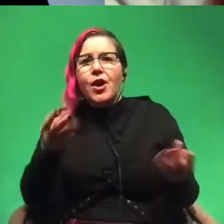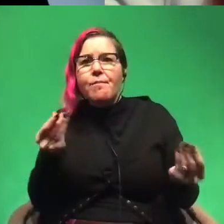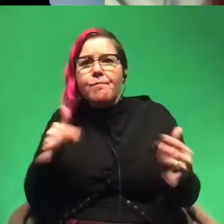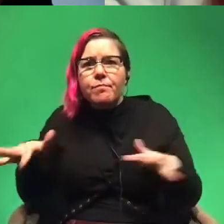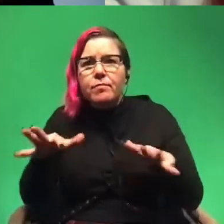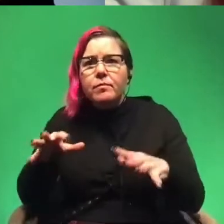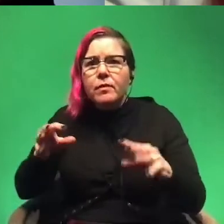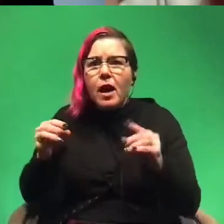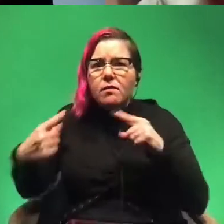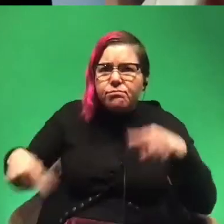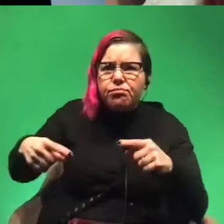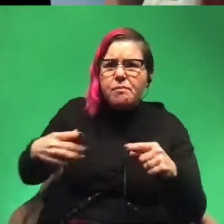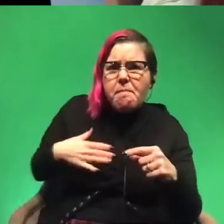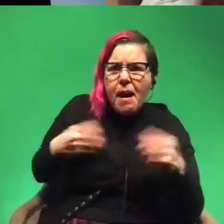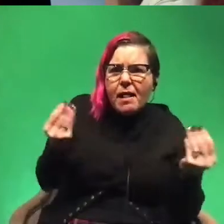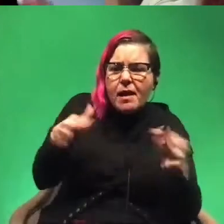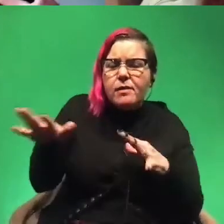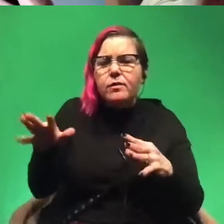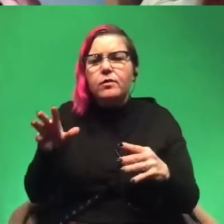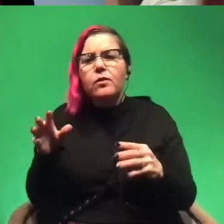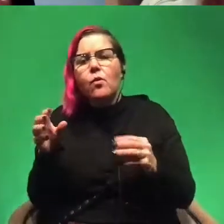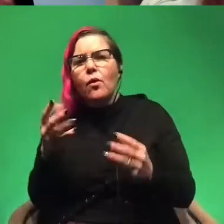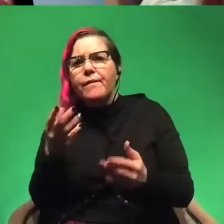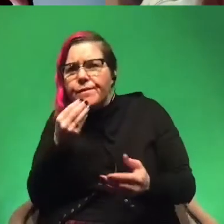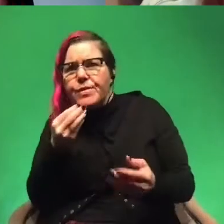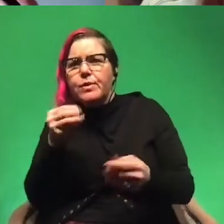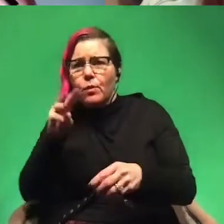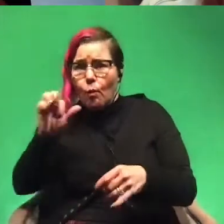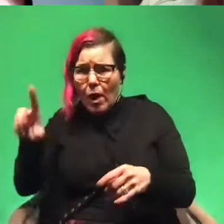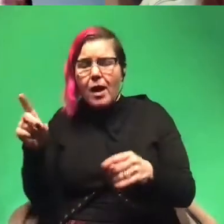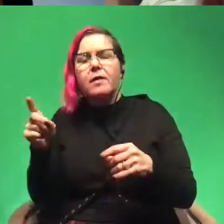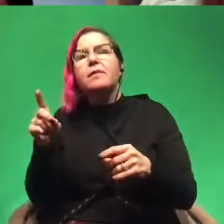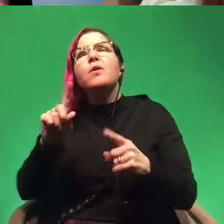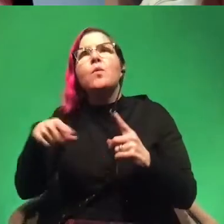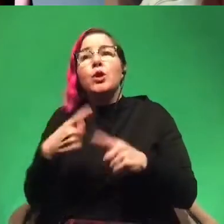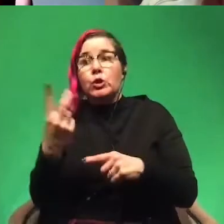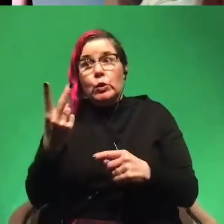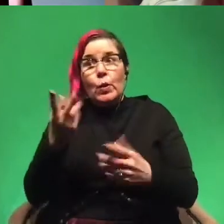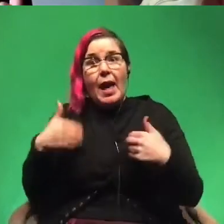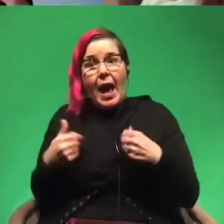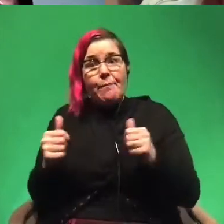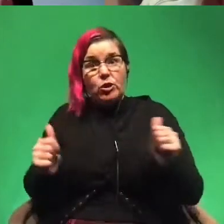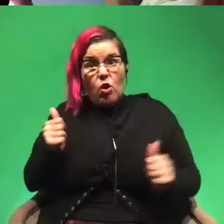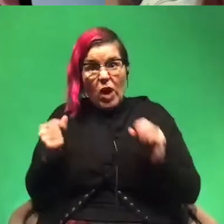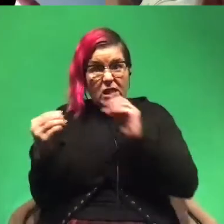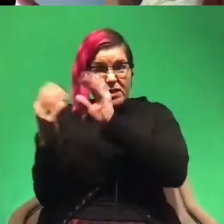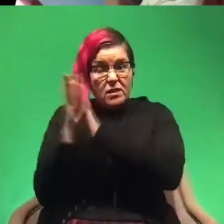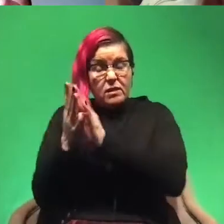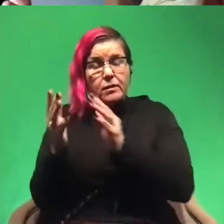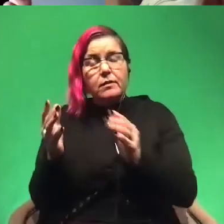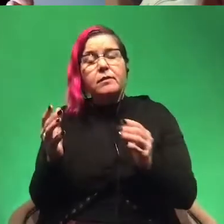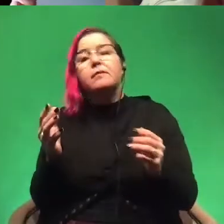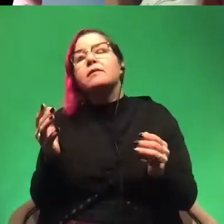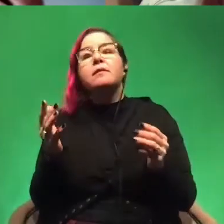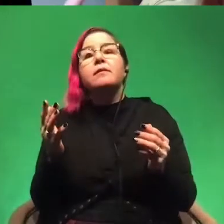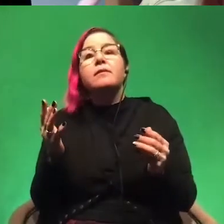a resource dispute in the wild, but when an animal is interacting like that, when two animals are interacting aggressively, it's resulting